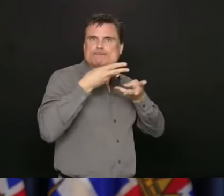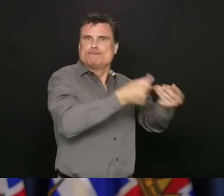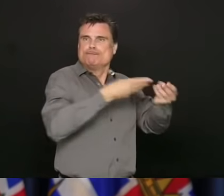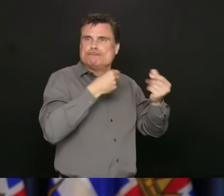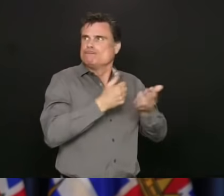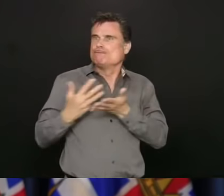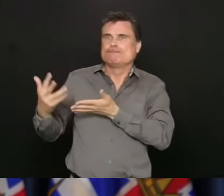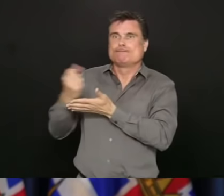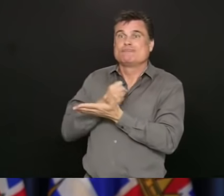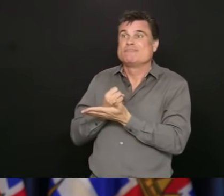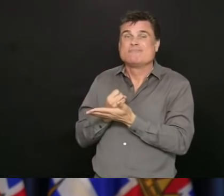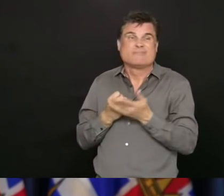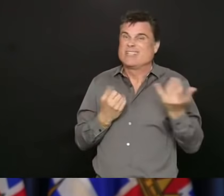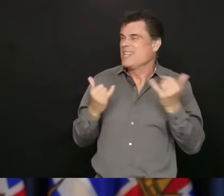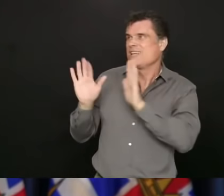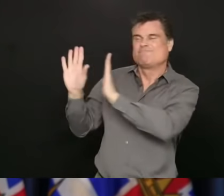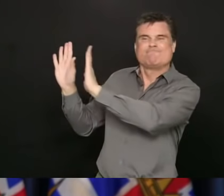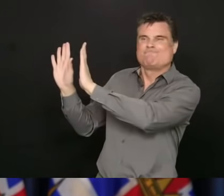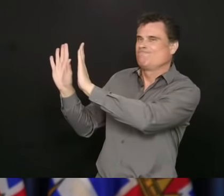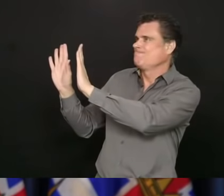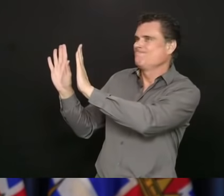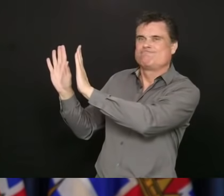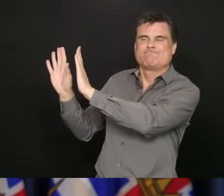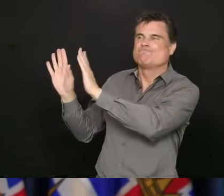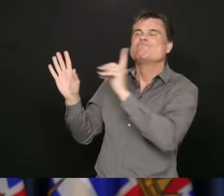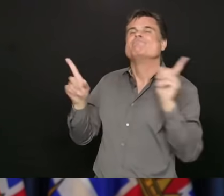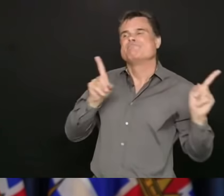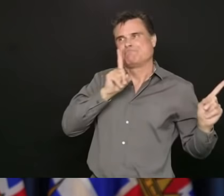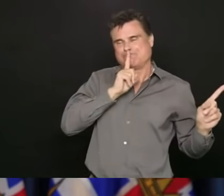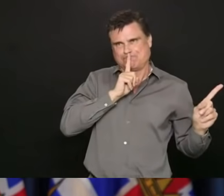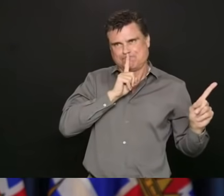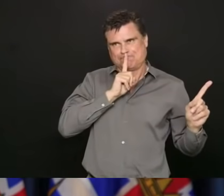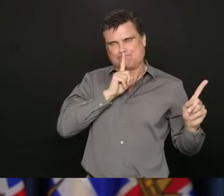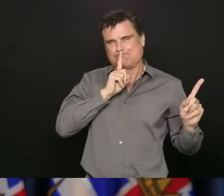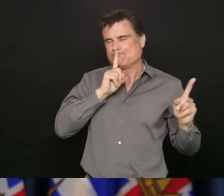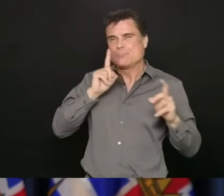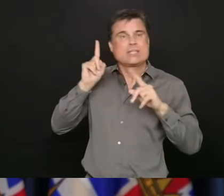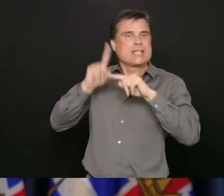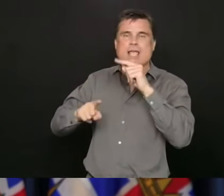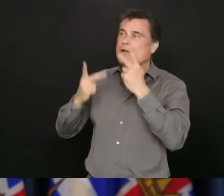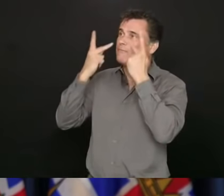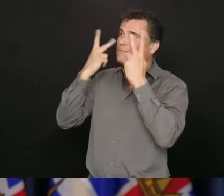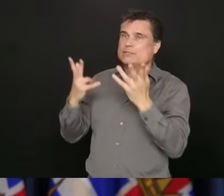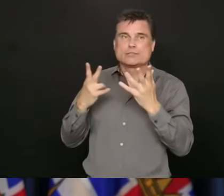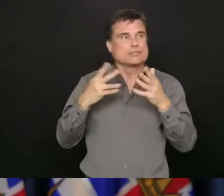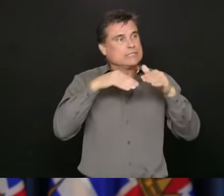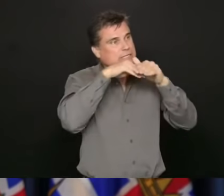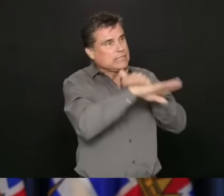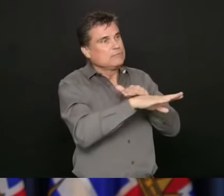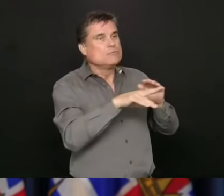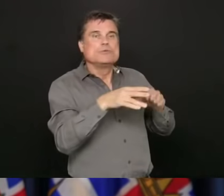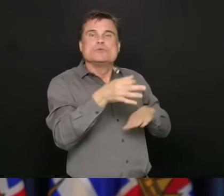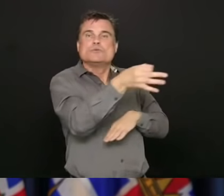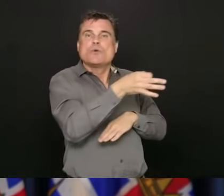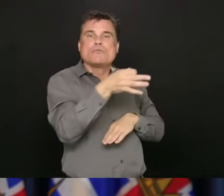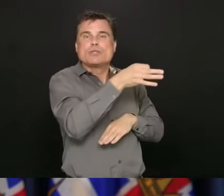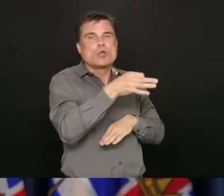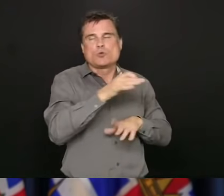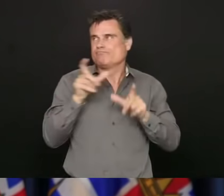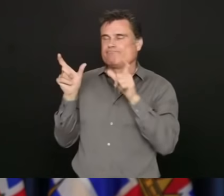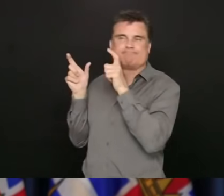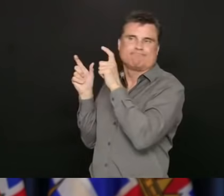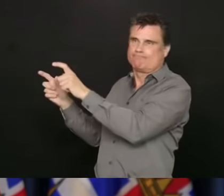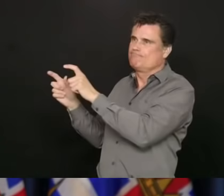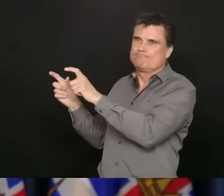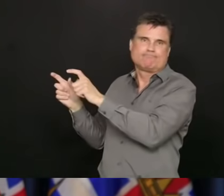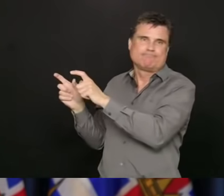terms with how we can all interact together as we did before in the benefit of everyone. The economy is people. People are the economy.